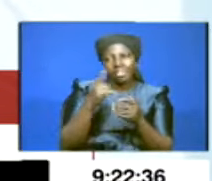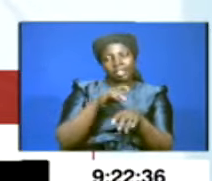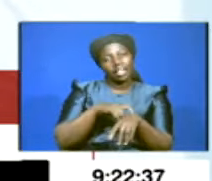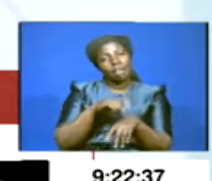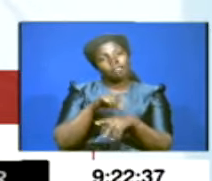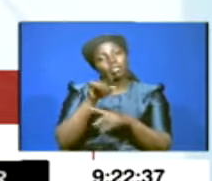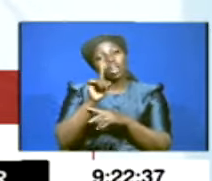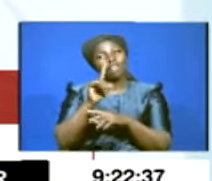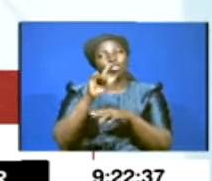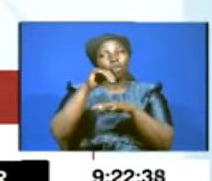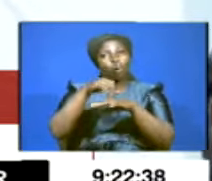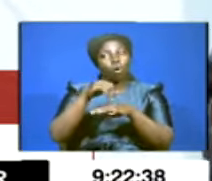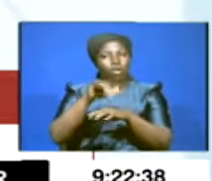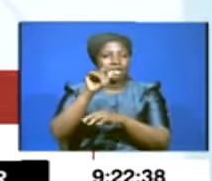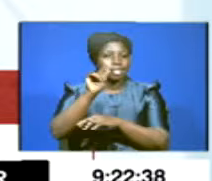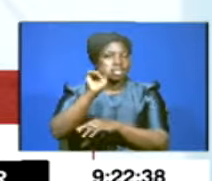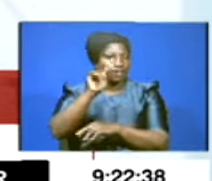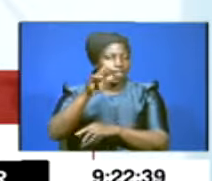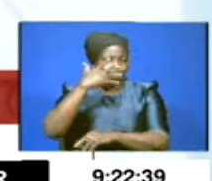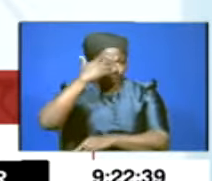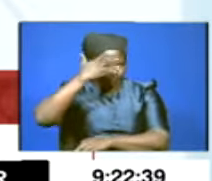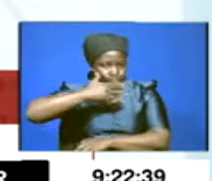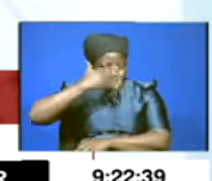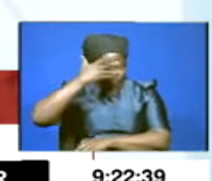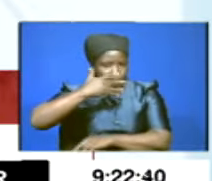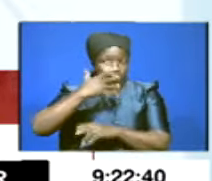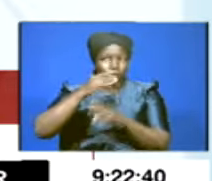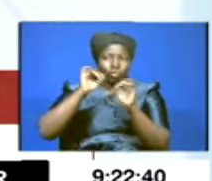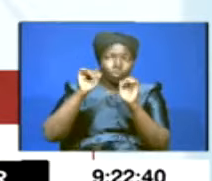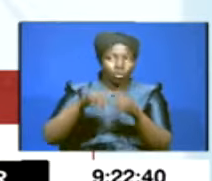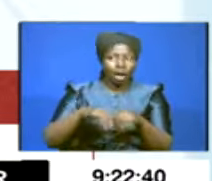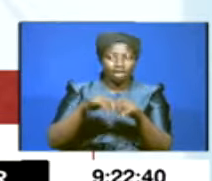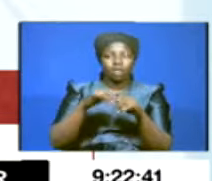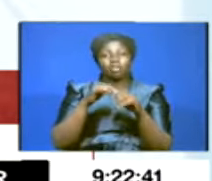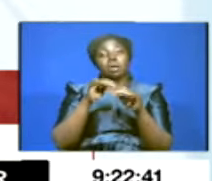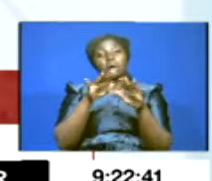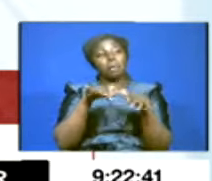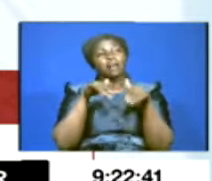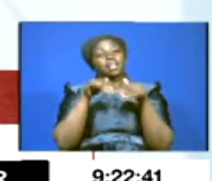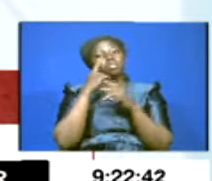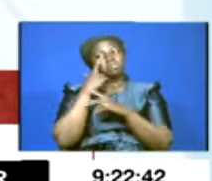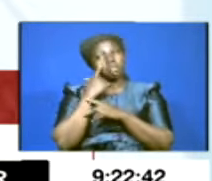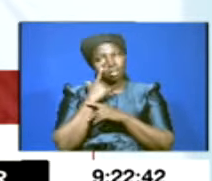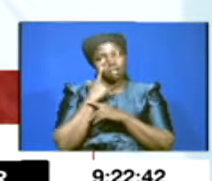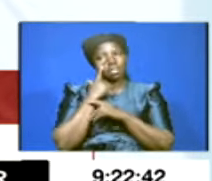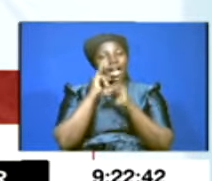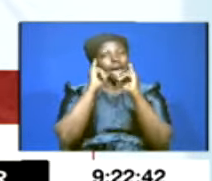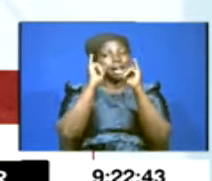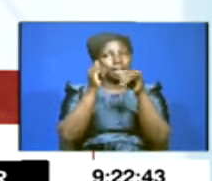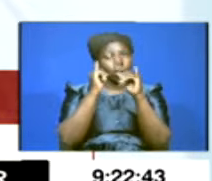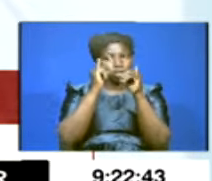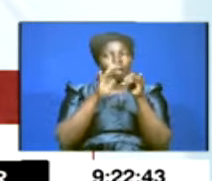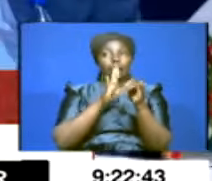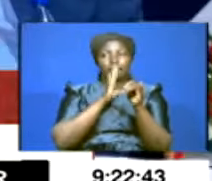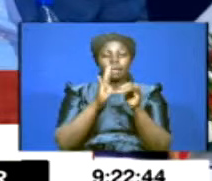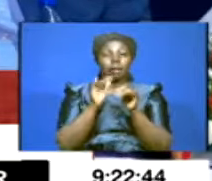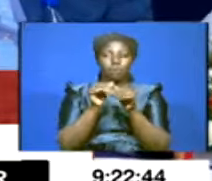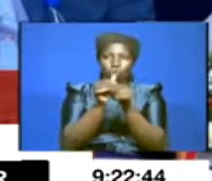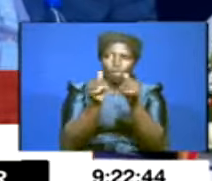on screen, you could only wait to see a bulletin being well